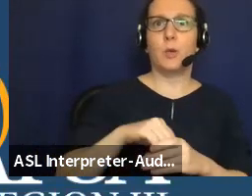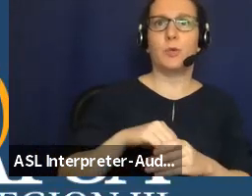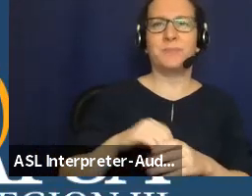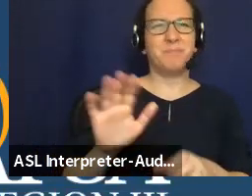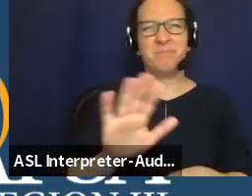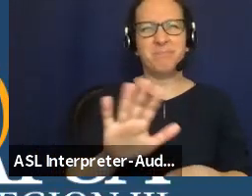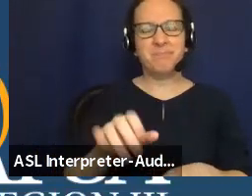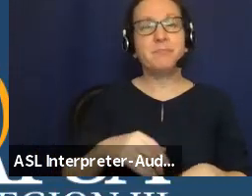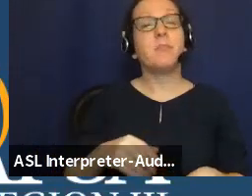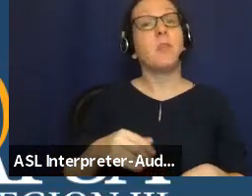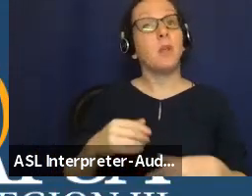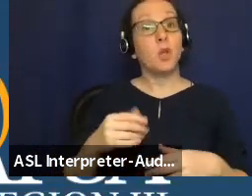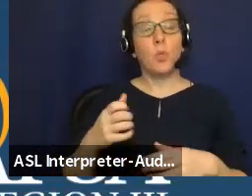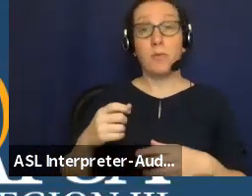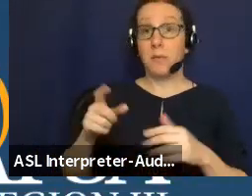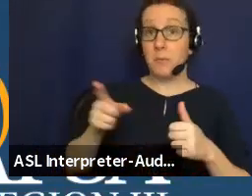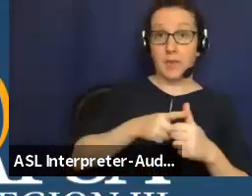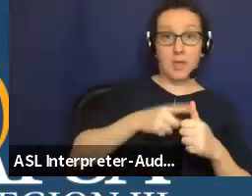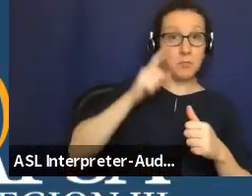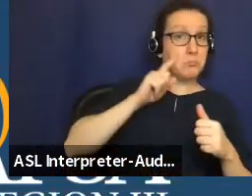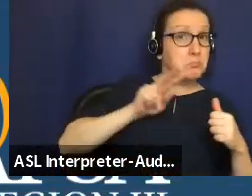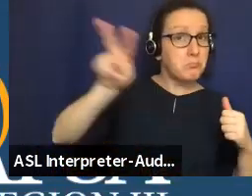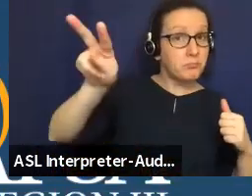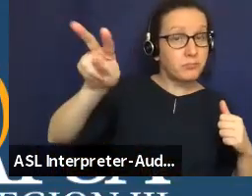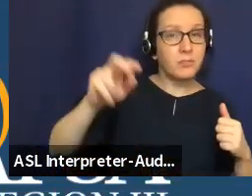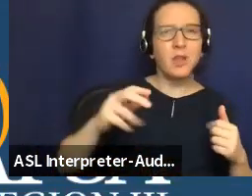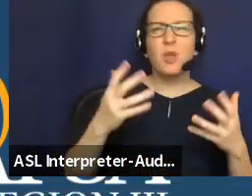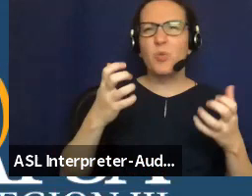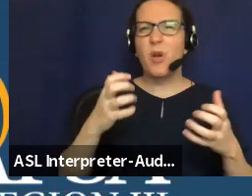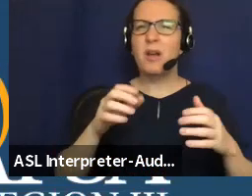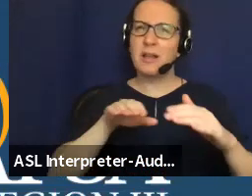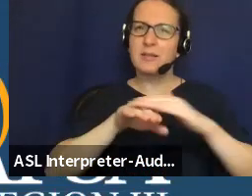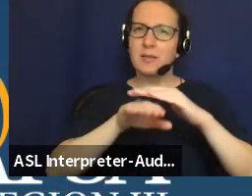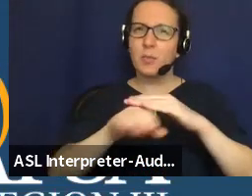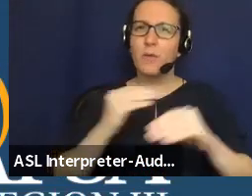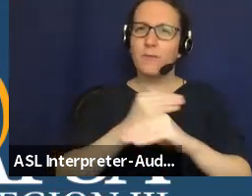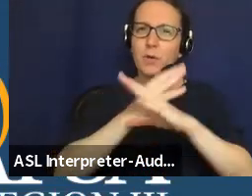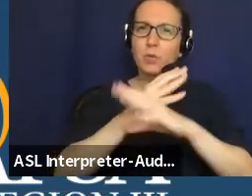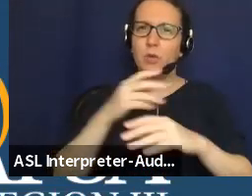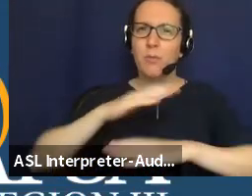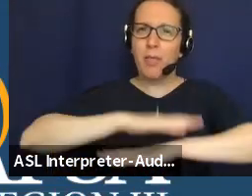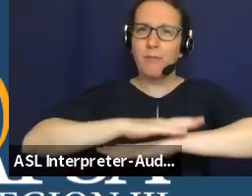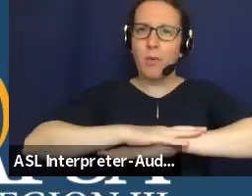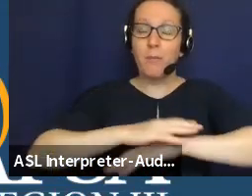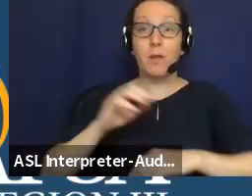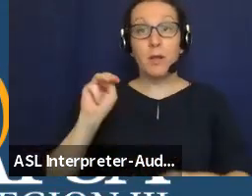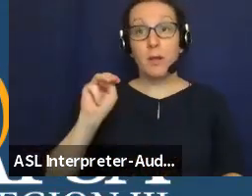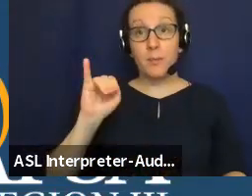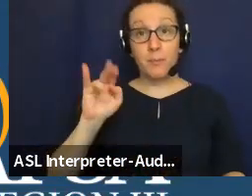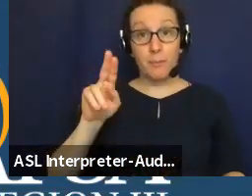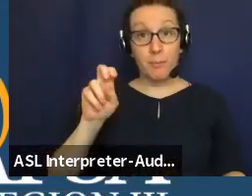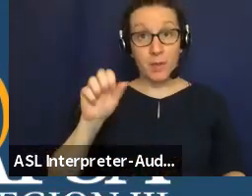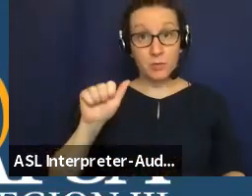that you're finding an accessible virtual platform. With MIUSA, we've been using Zoom probably for the last year or